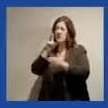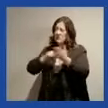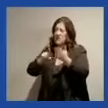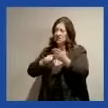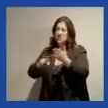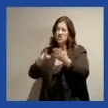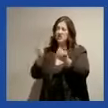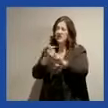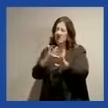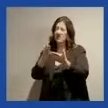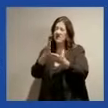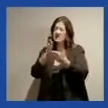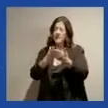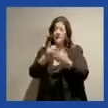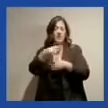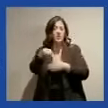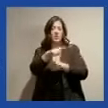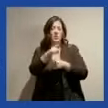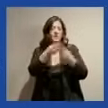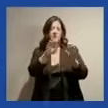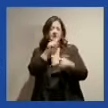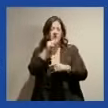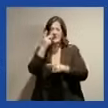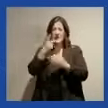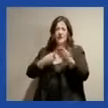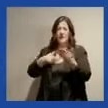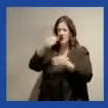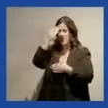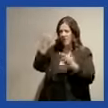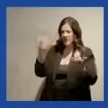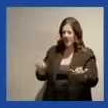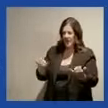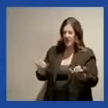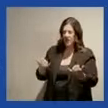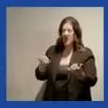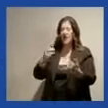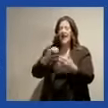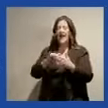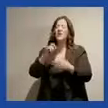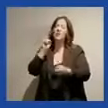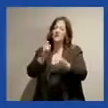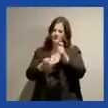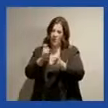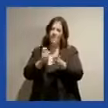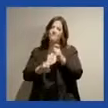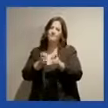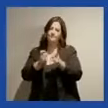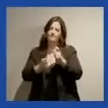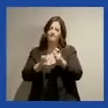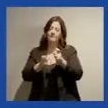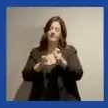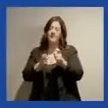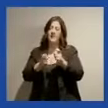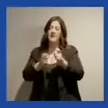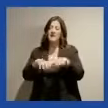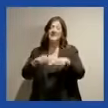that. And the public doesn't necessarily see that right now, as reform is one of their top agenda items. So that's going to take some work